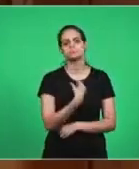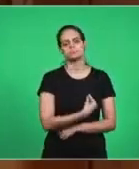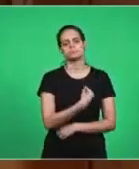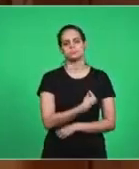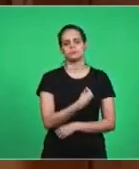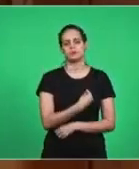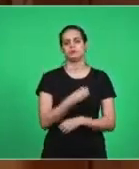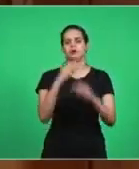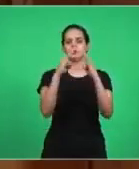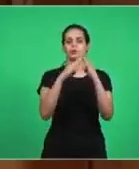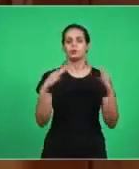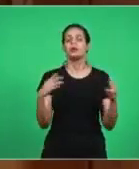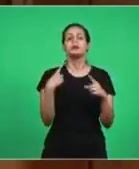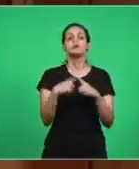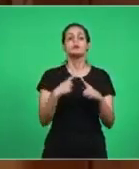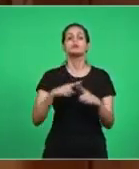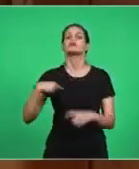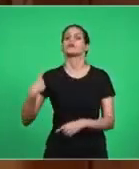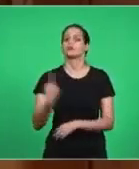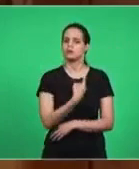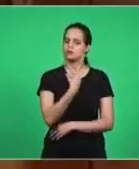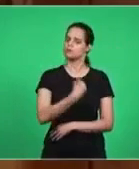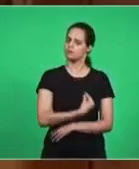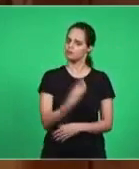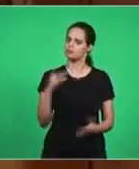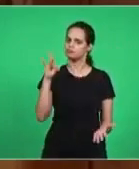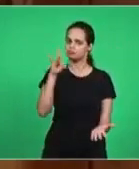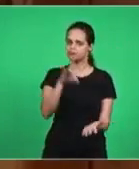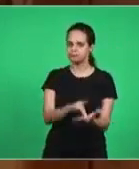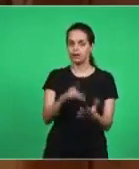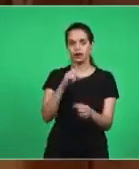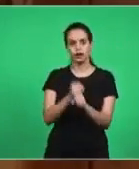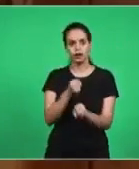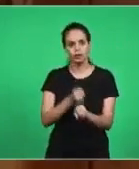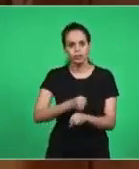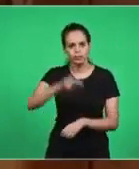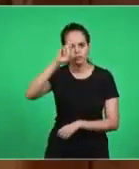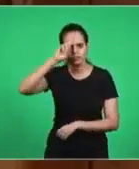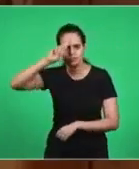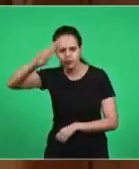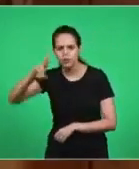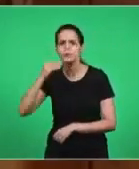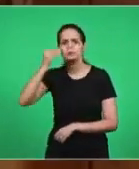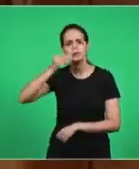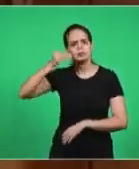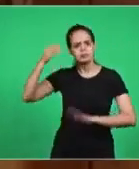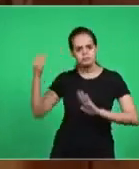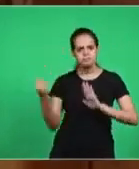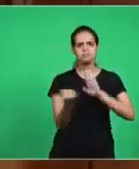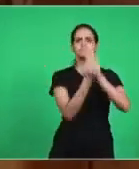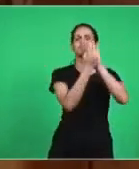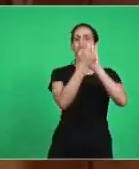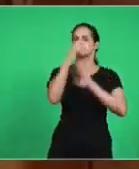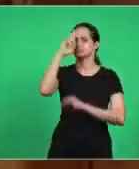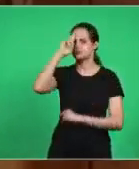Maranhão, because here we live the work of the Lord. We have experiences that are